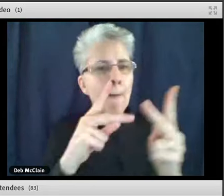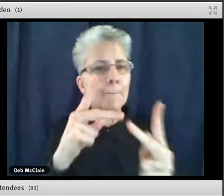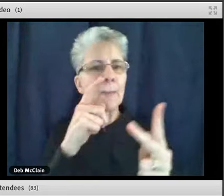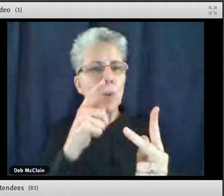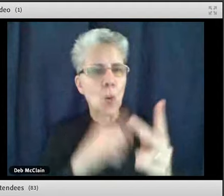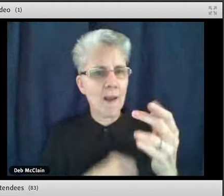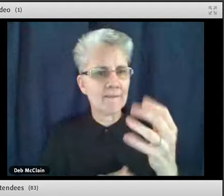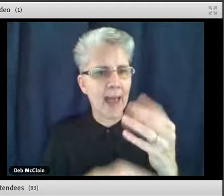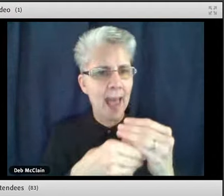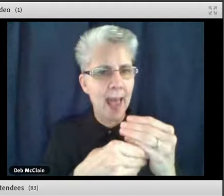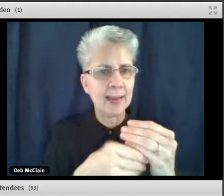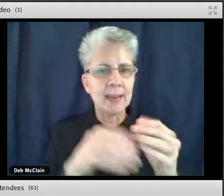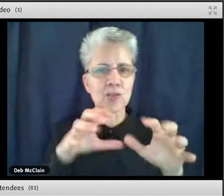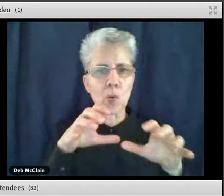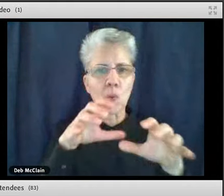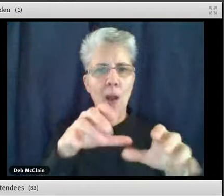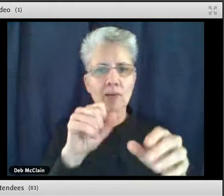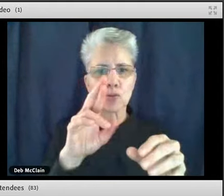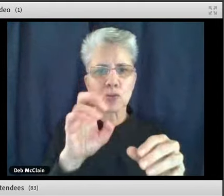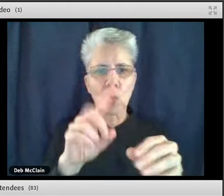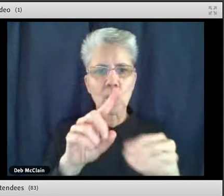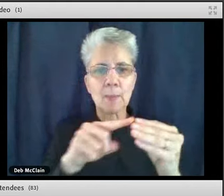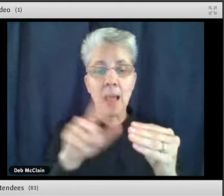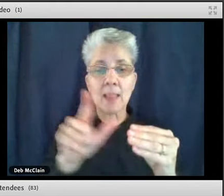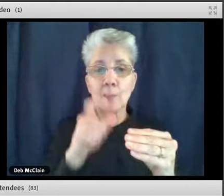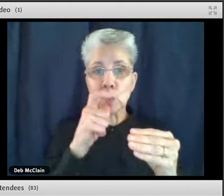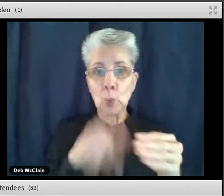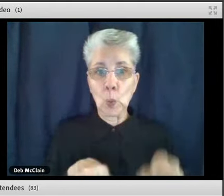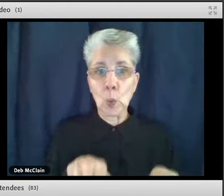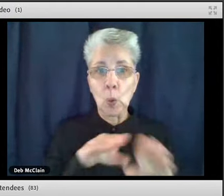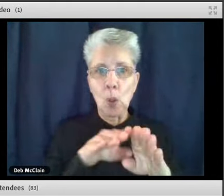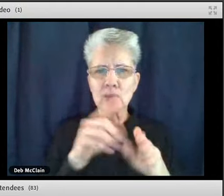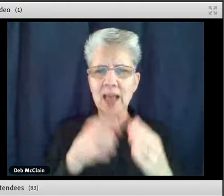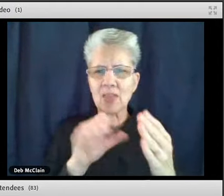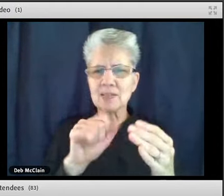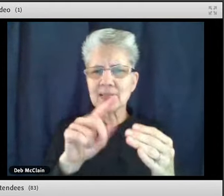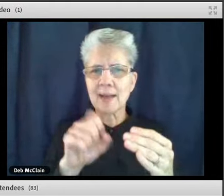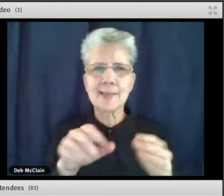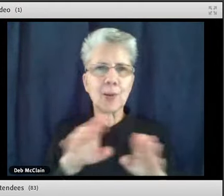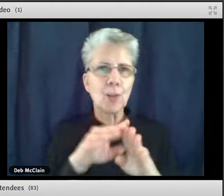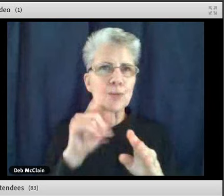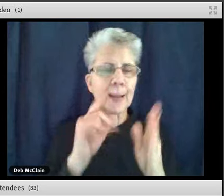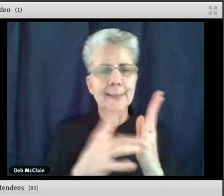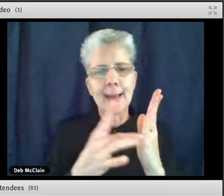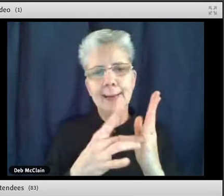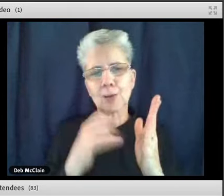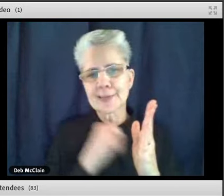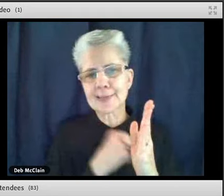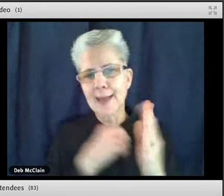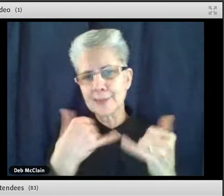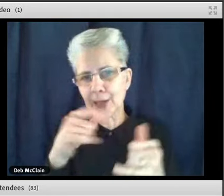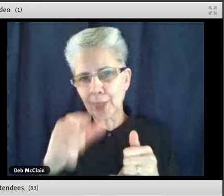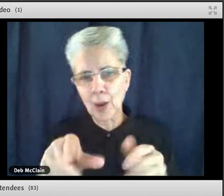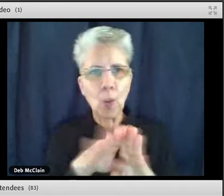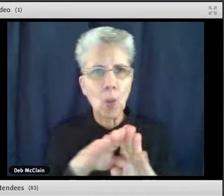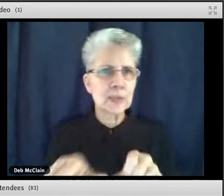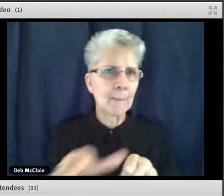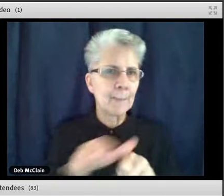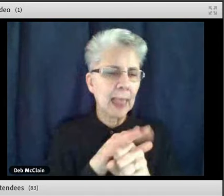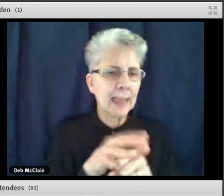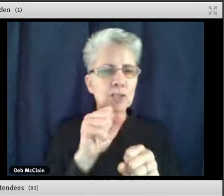and social medias in general, but also during these times, how you can use social media to still be connected with your patrons. And then